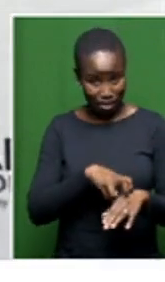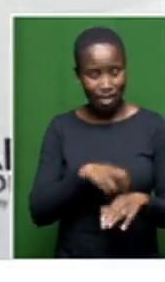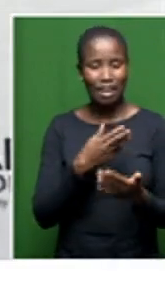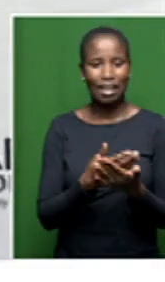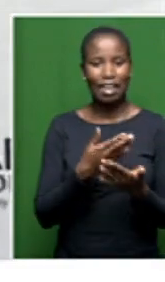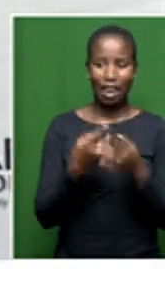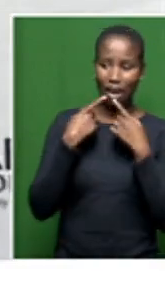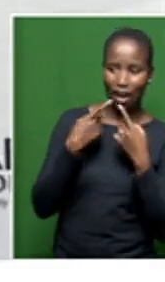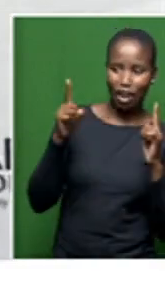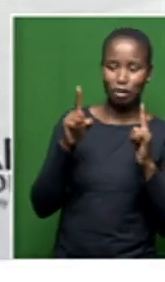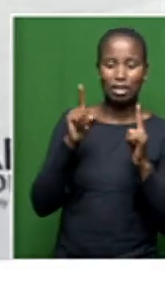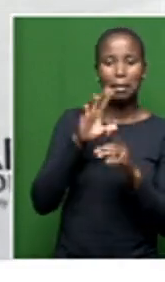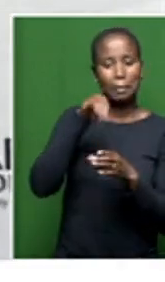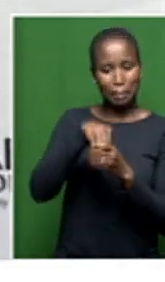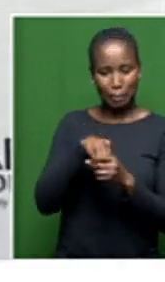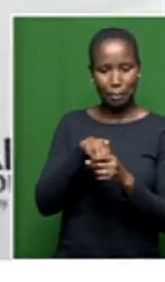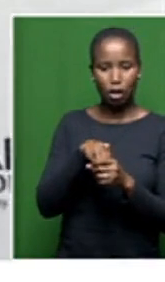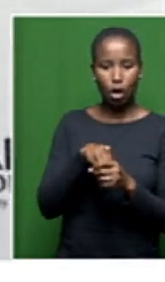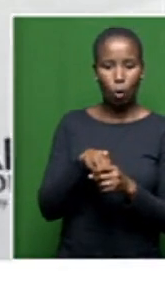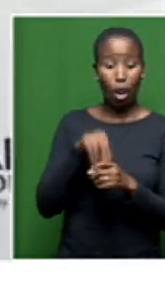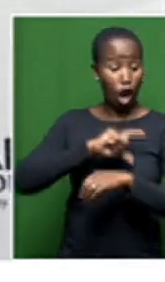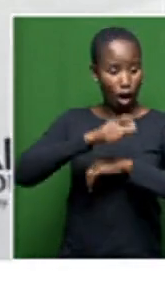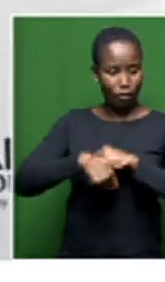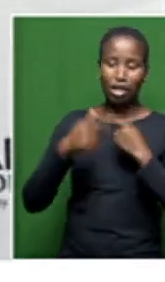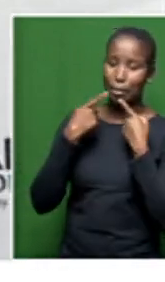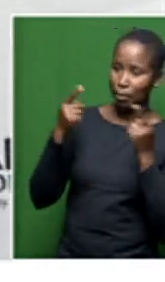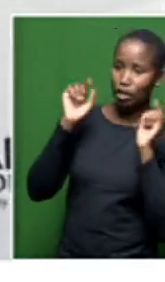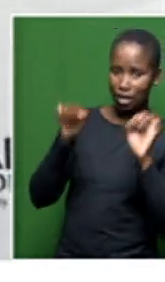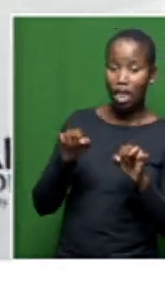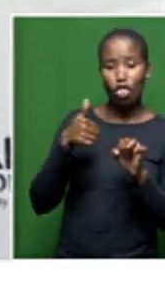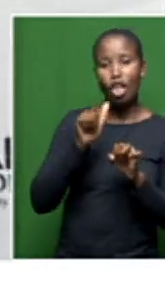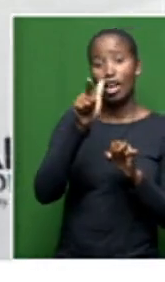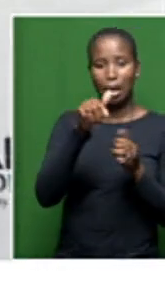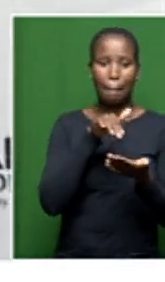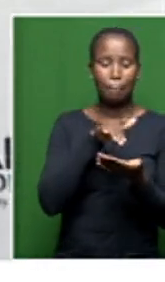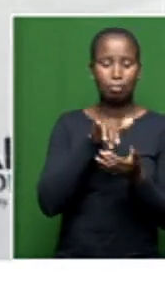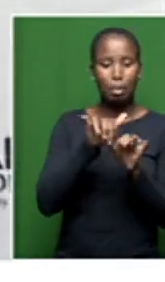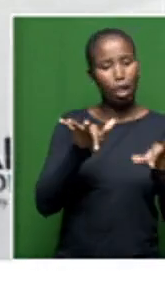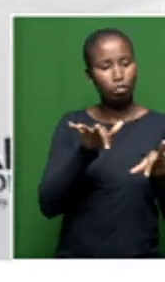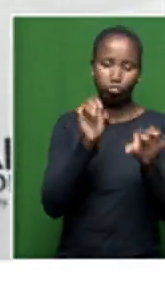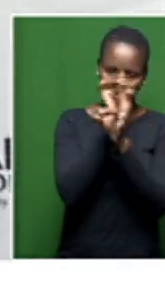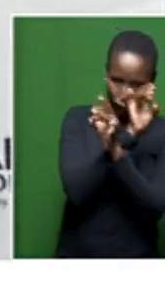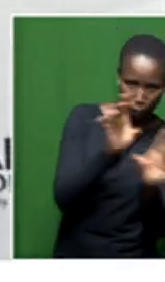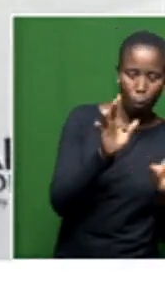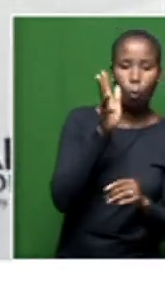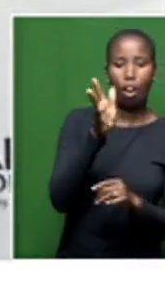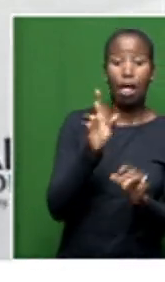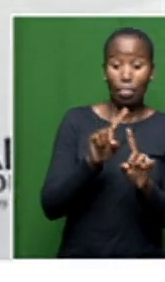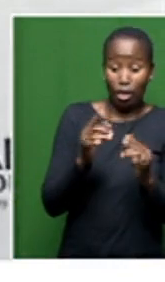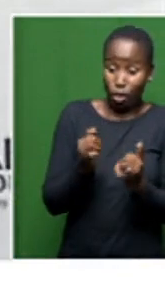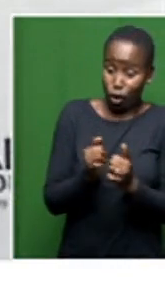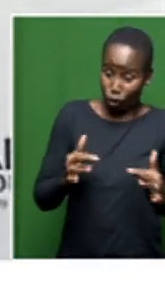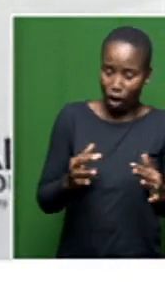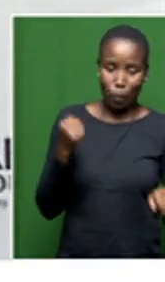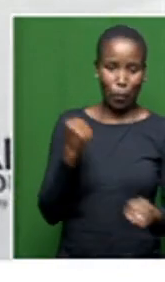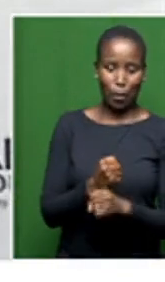the announcements that are made at the conference and that are published. Now, after that, the real work begins to really